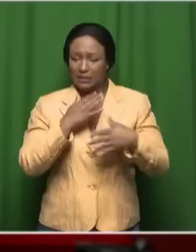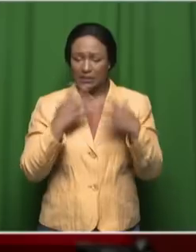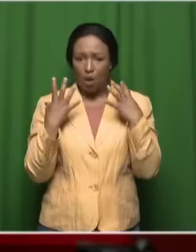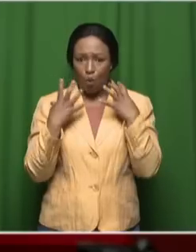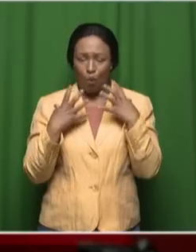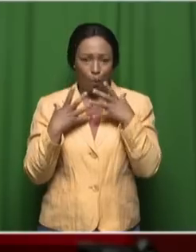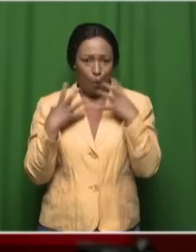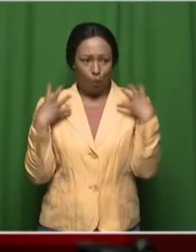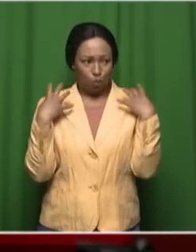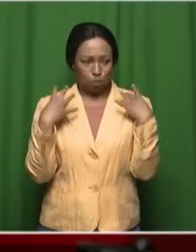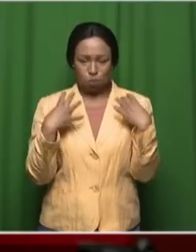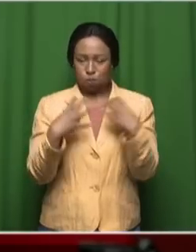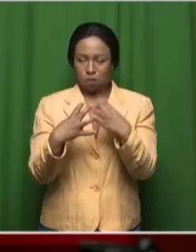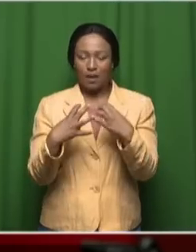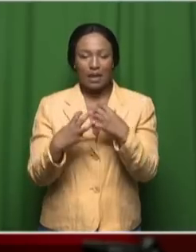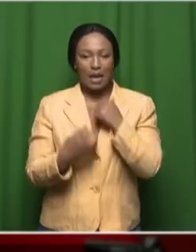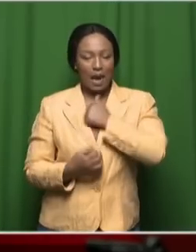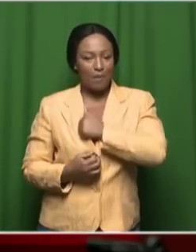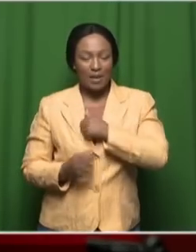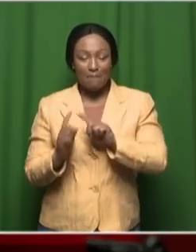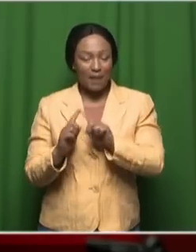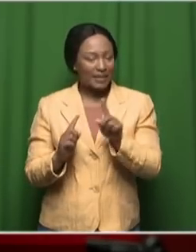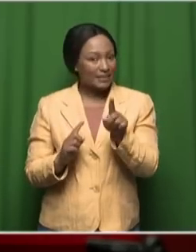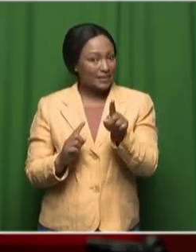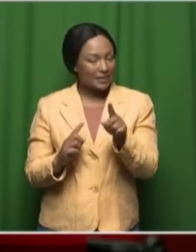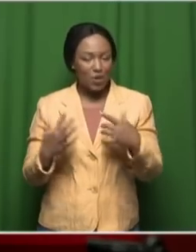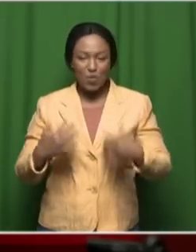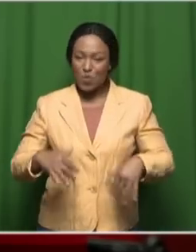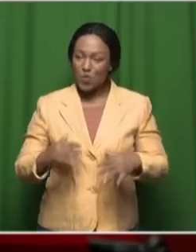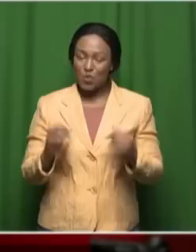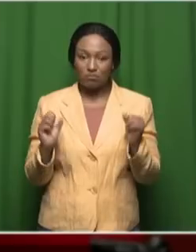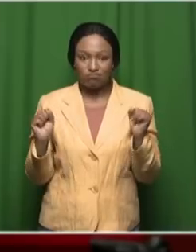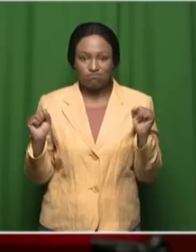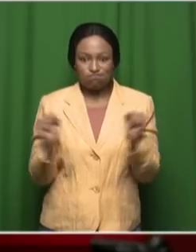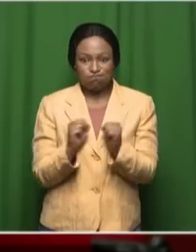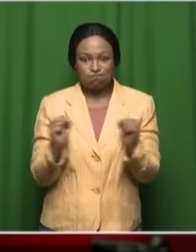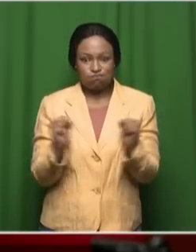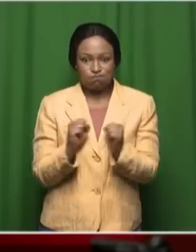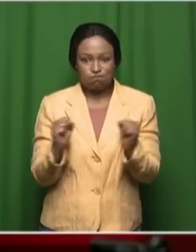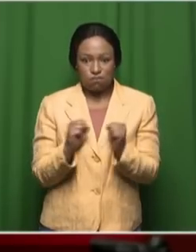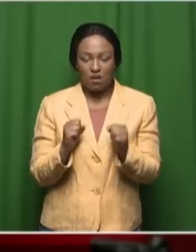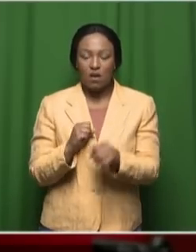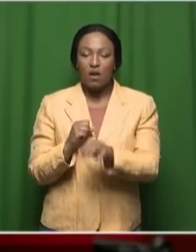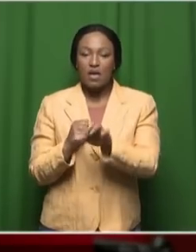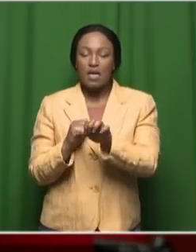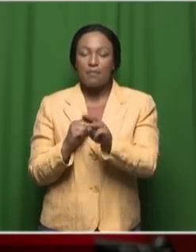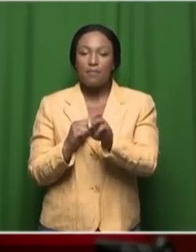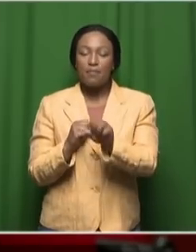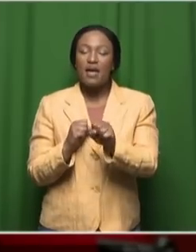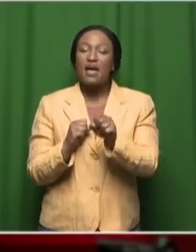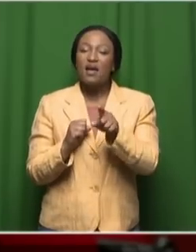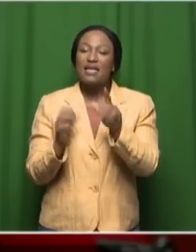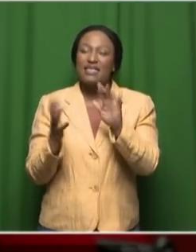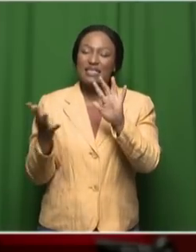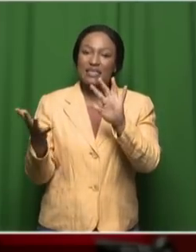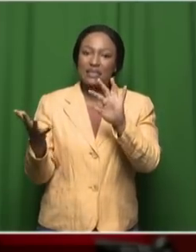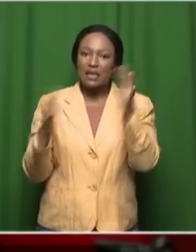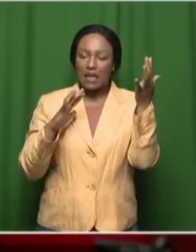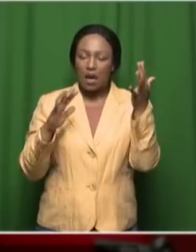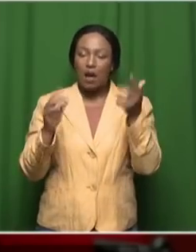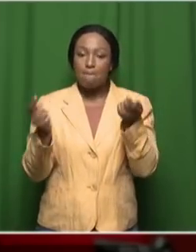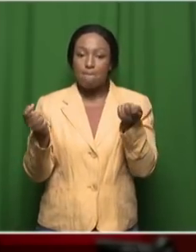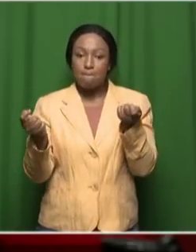can to keep warm and dry. At the moment, we are at the Disaster Risk Management Centre in Goodwood in Cape Town. Of course, the City of Cape